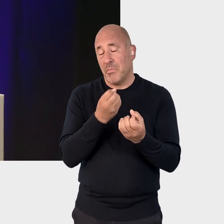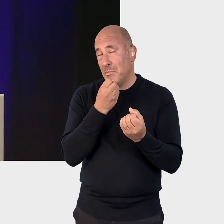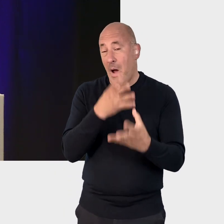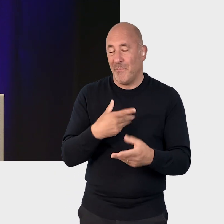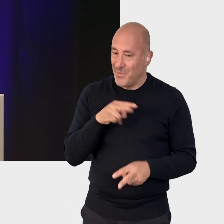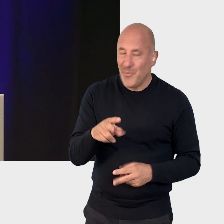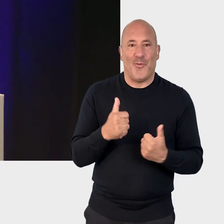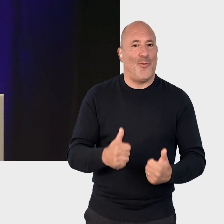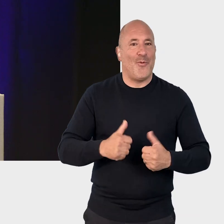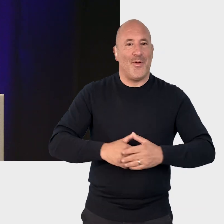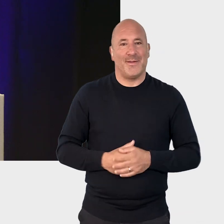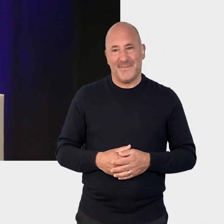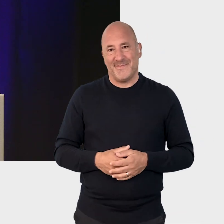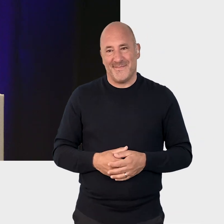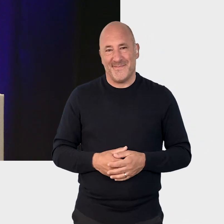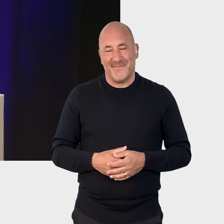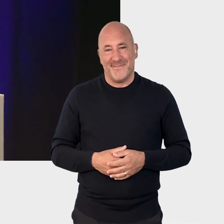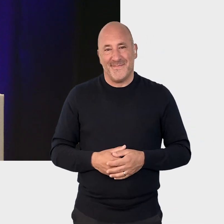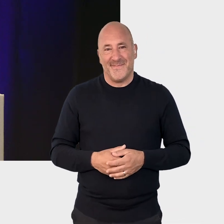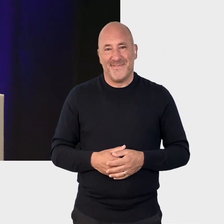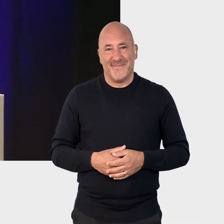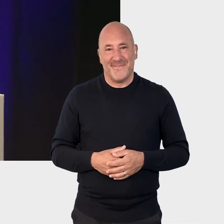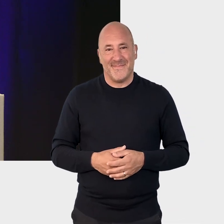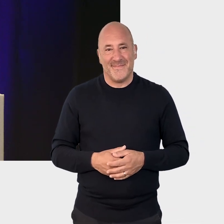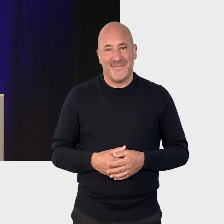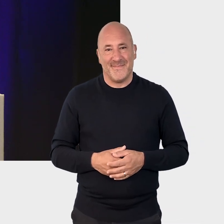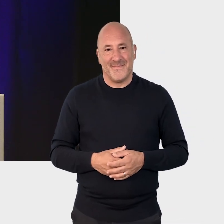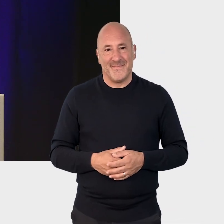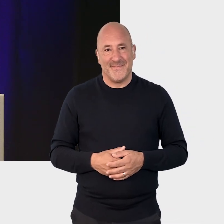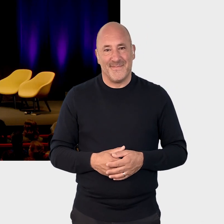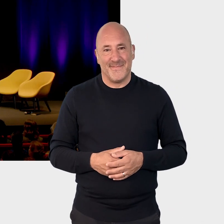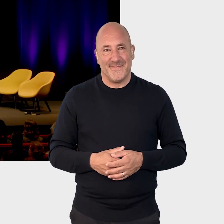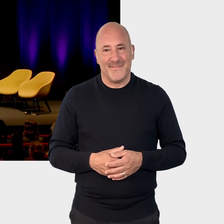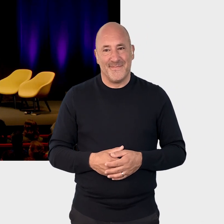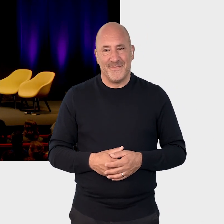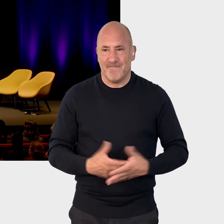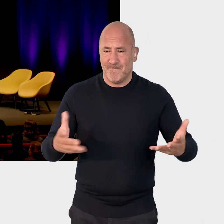somebody said it was just such a wonderfully different experience.